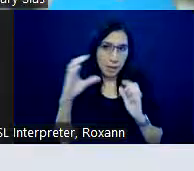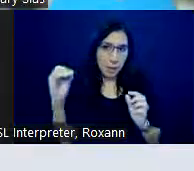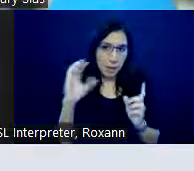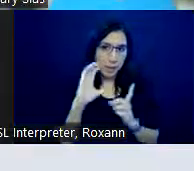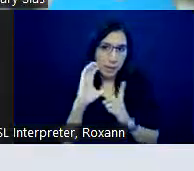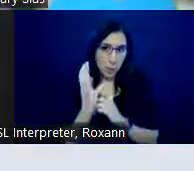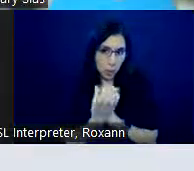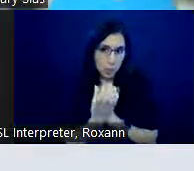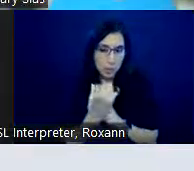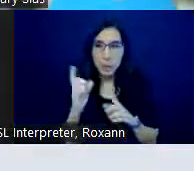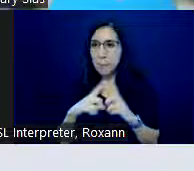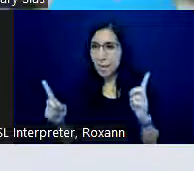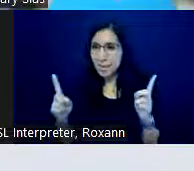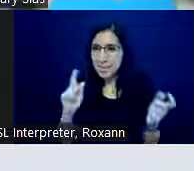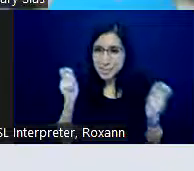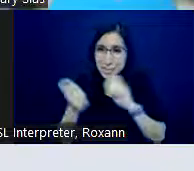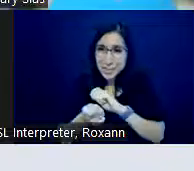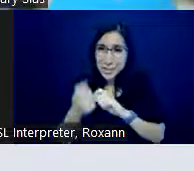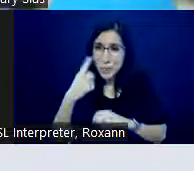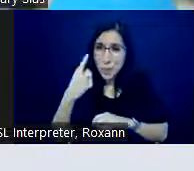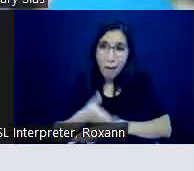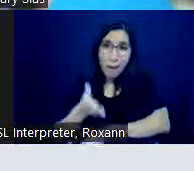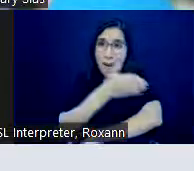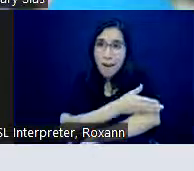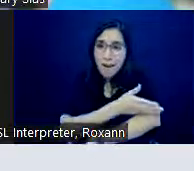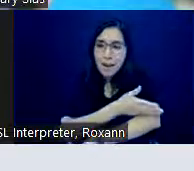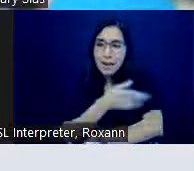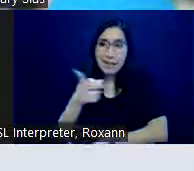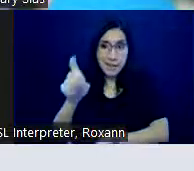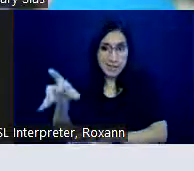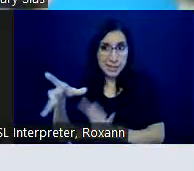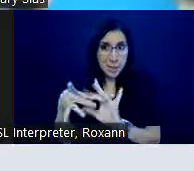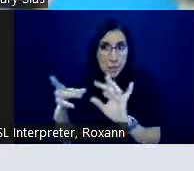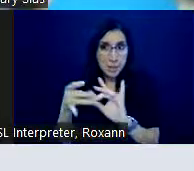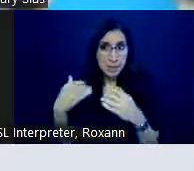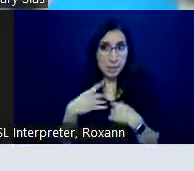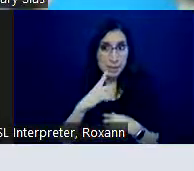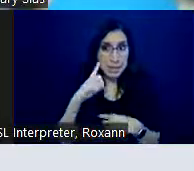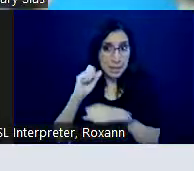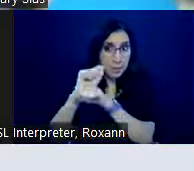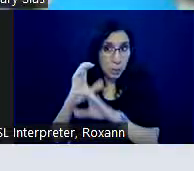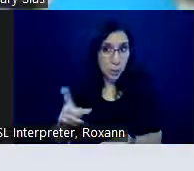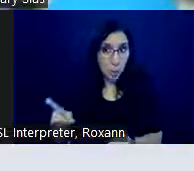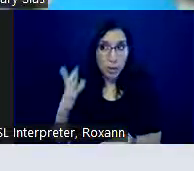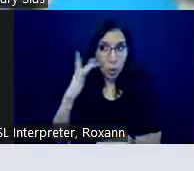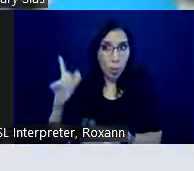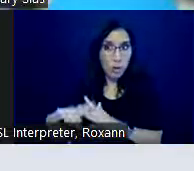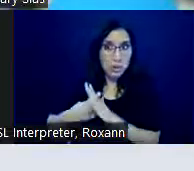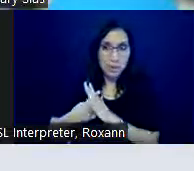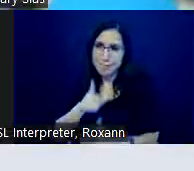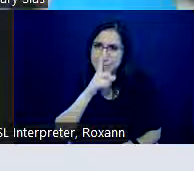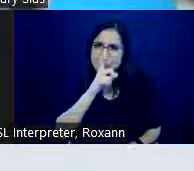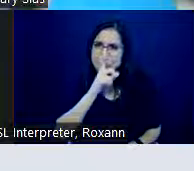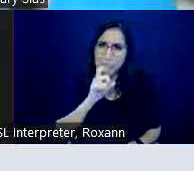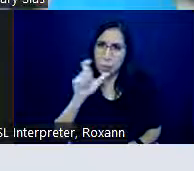but they changed it for the better. Did they need to mention that they had a deaf employee and that's how it started? They don't have